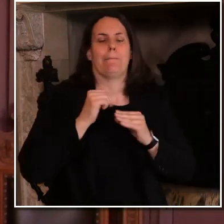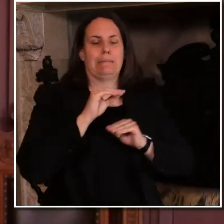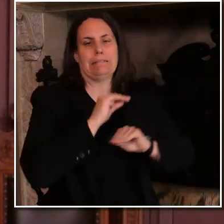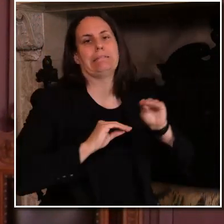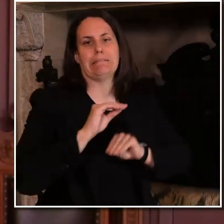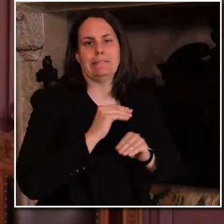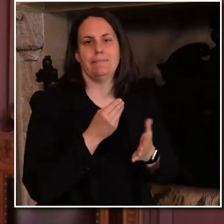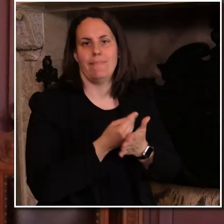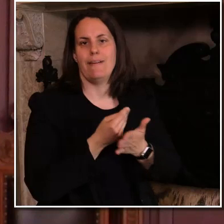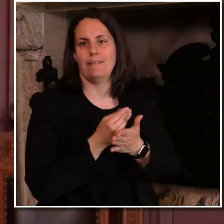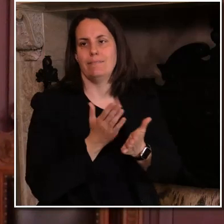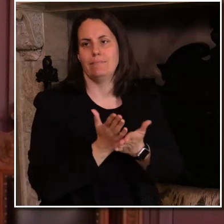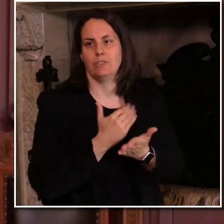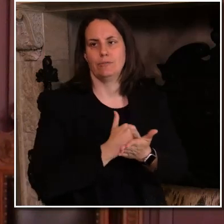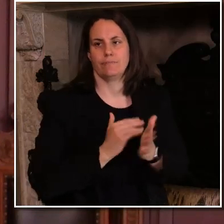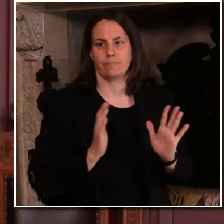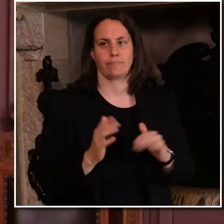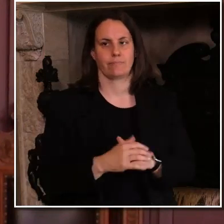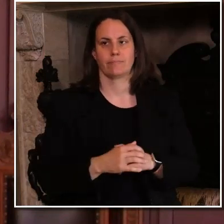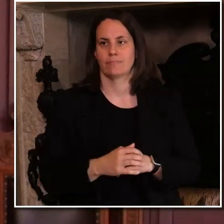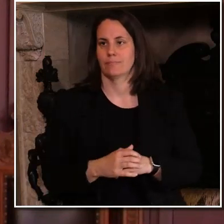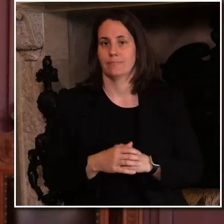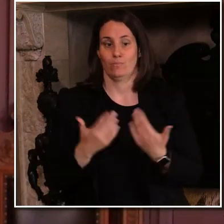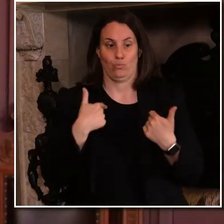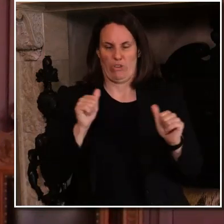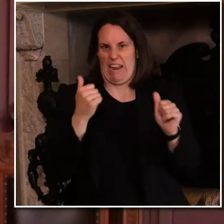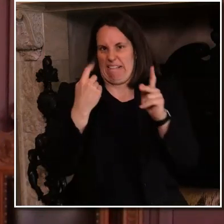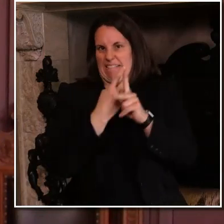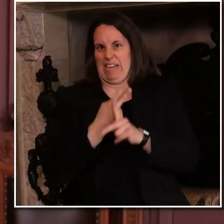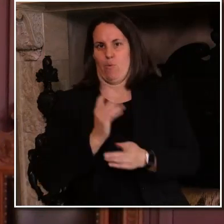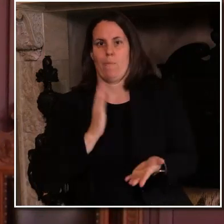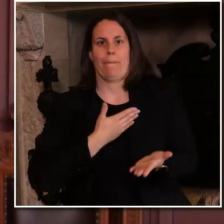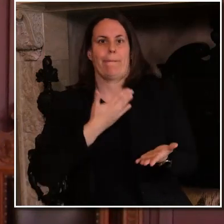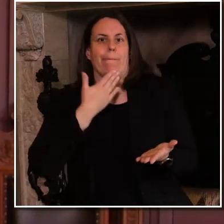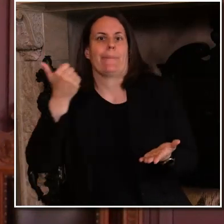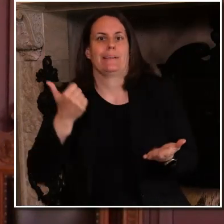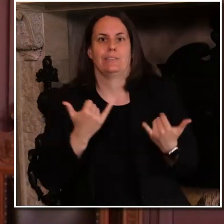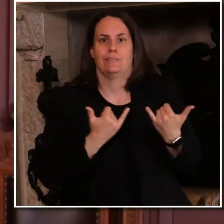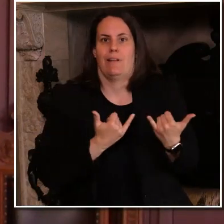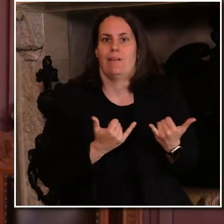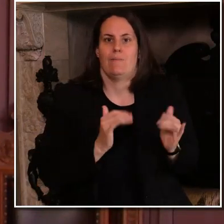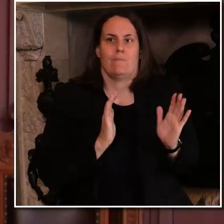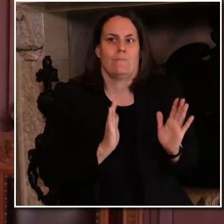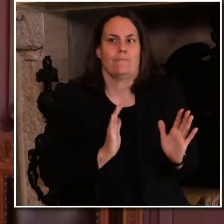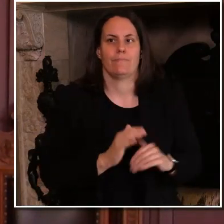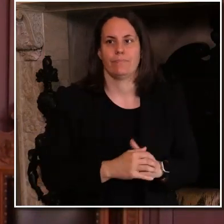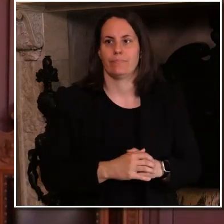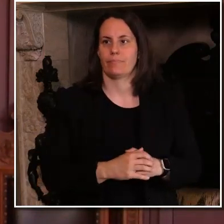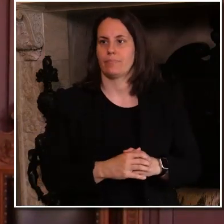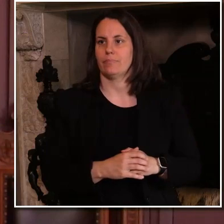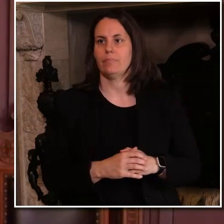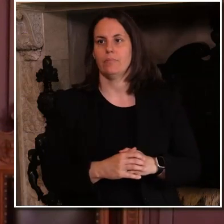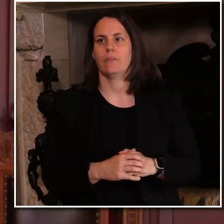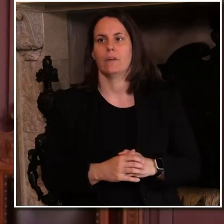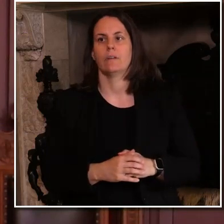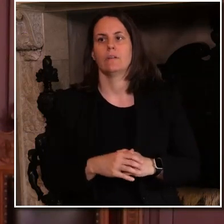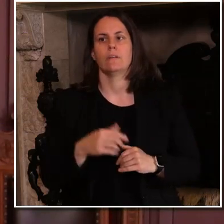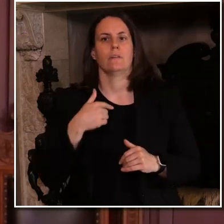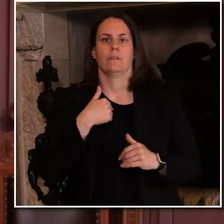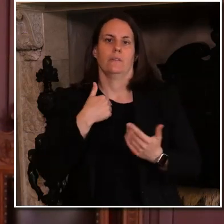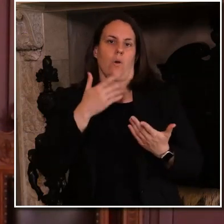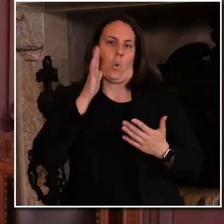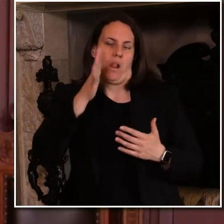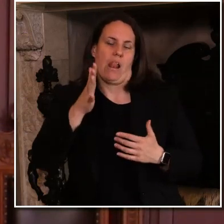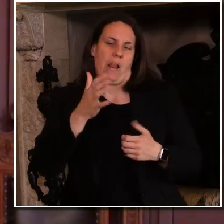piece of the budget. And going forward, we'll be continuing to make difficult decisions. Thank